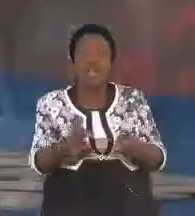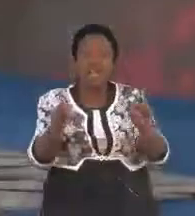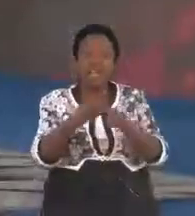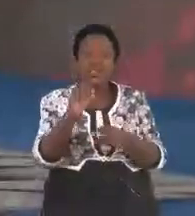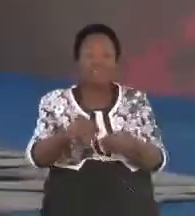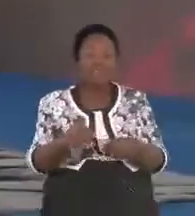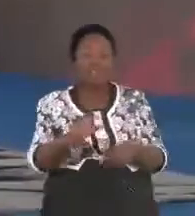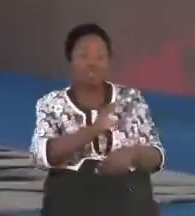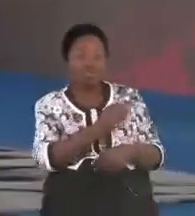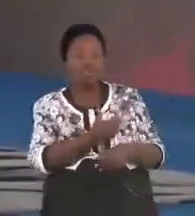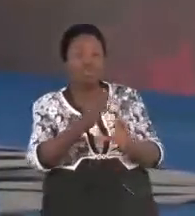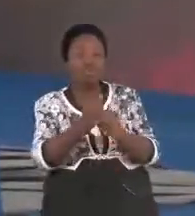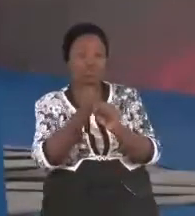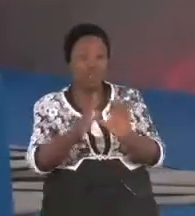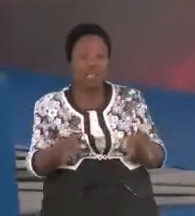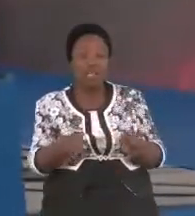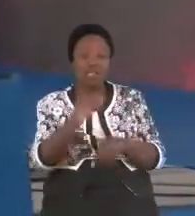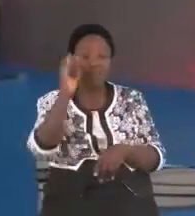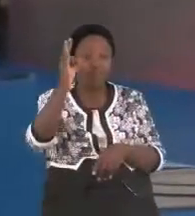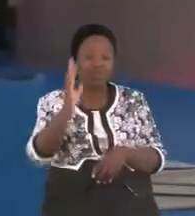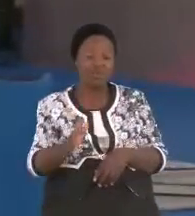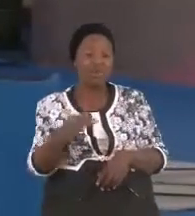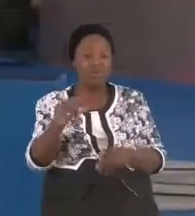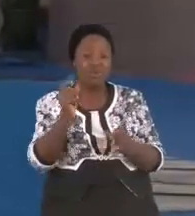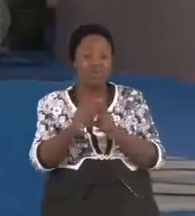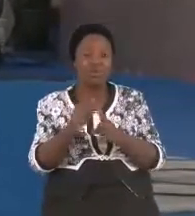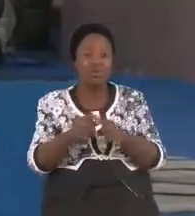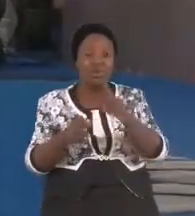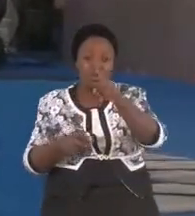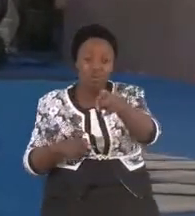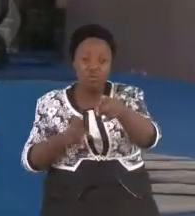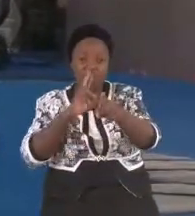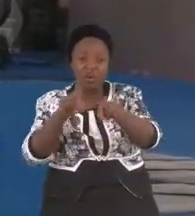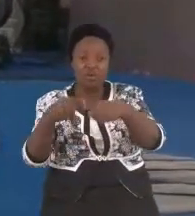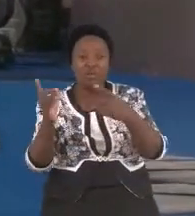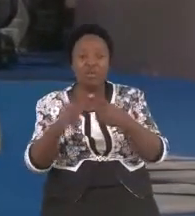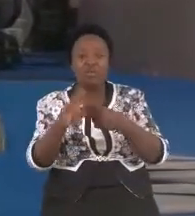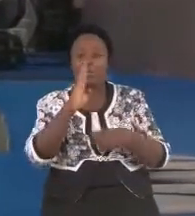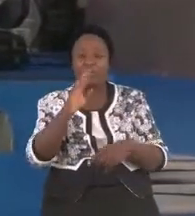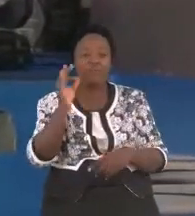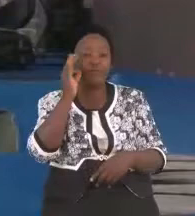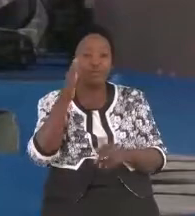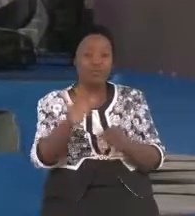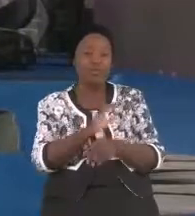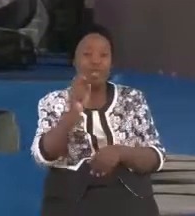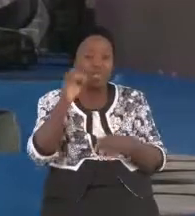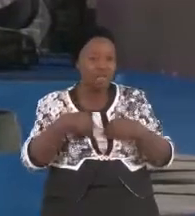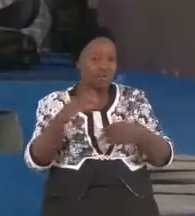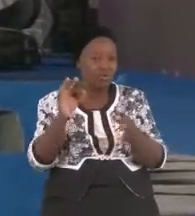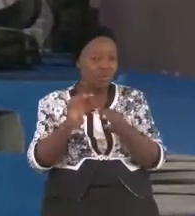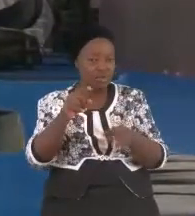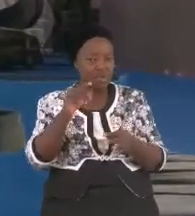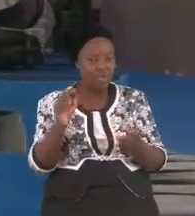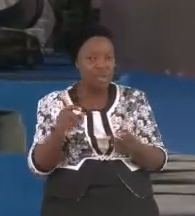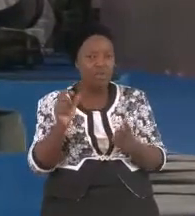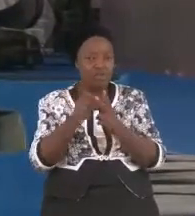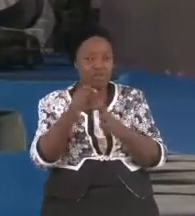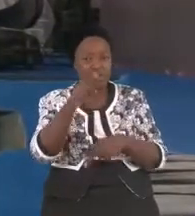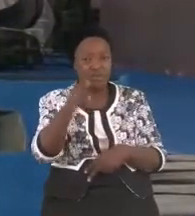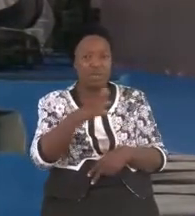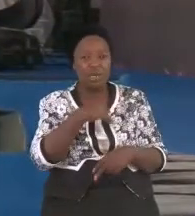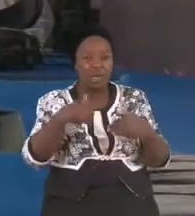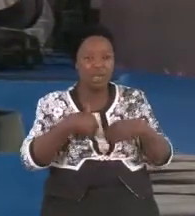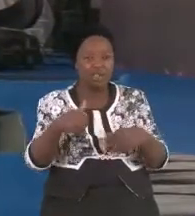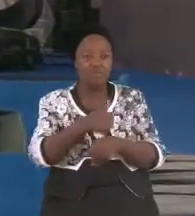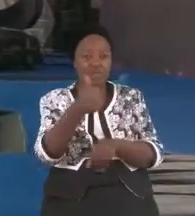a preacher of the word, you are going to be fruitful. He has chosen you, and he has ordained you, and